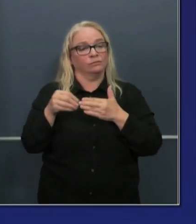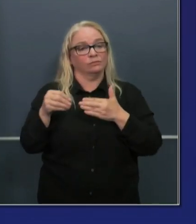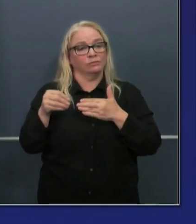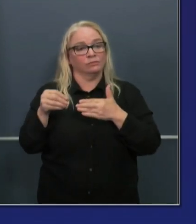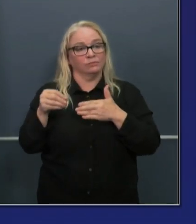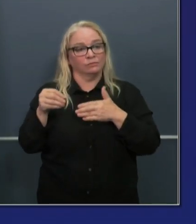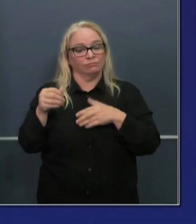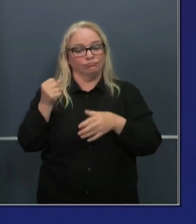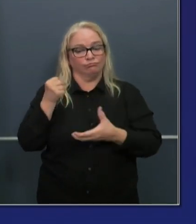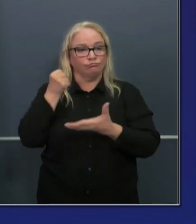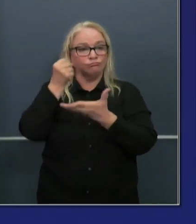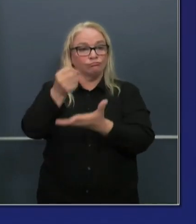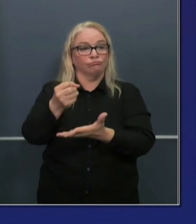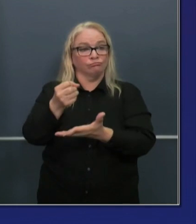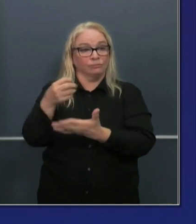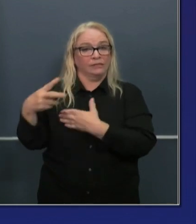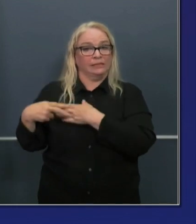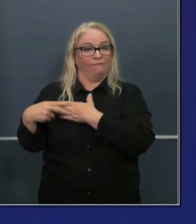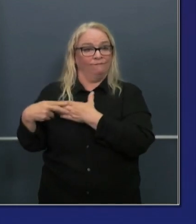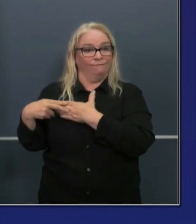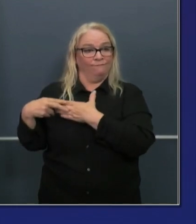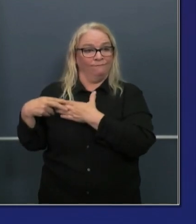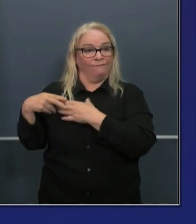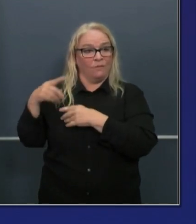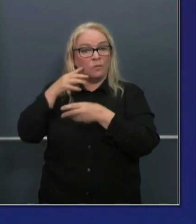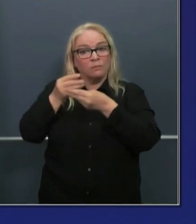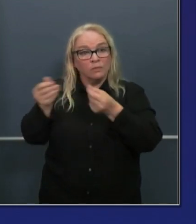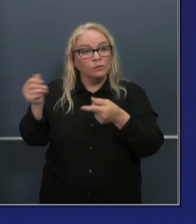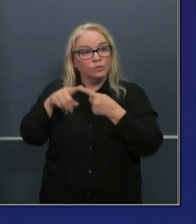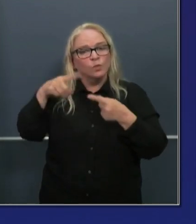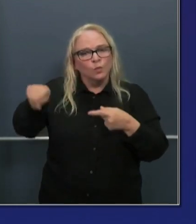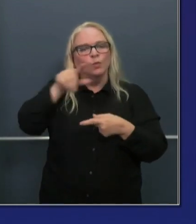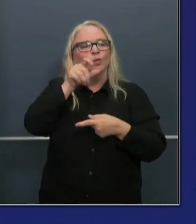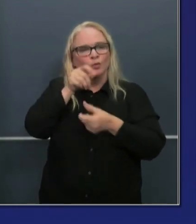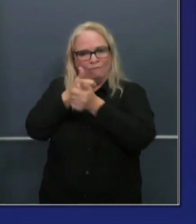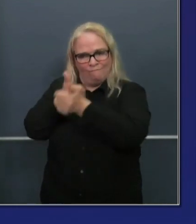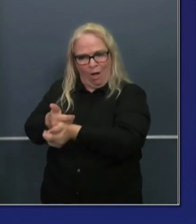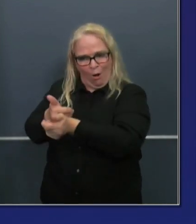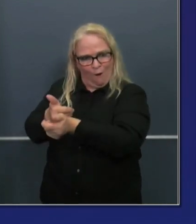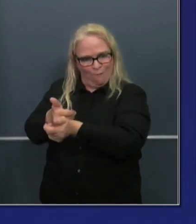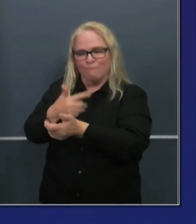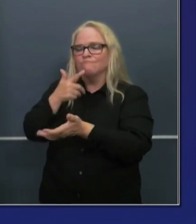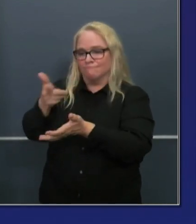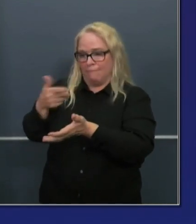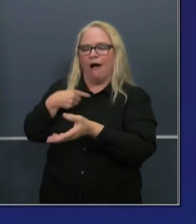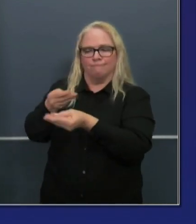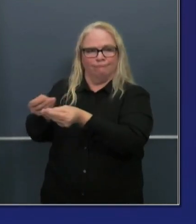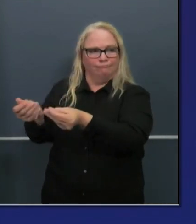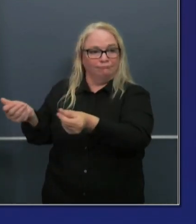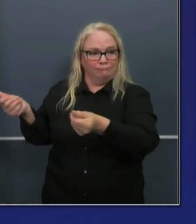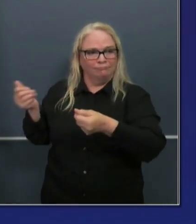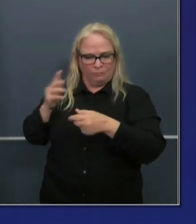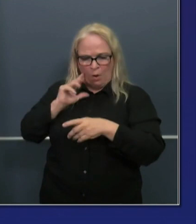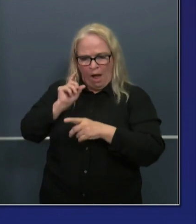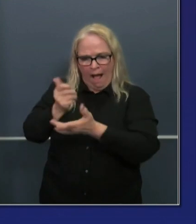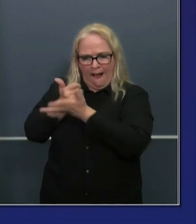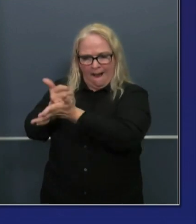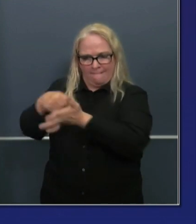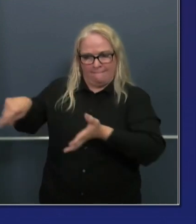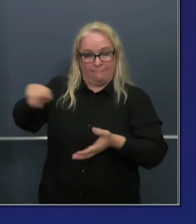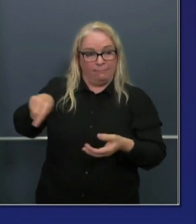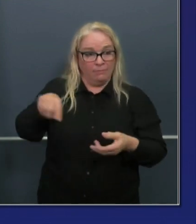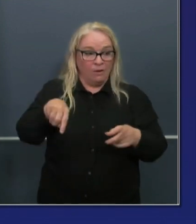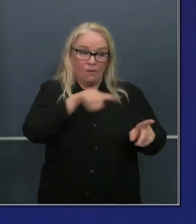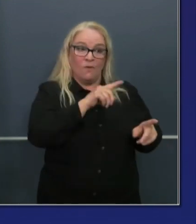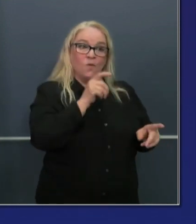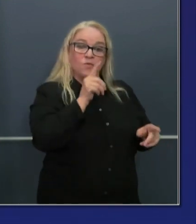good behavior. So we want to reward good behavior. And we're not here to be punitive as it relates to bad behavior, but if there's a redundancy of bad